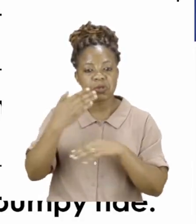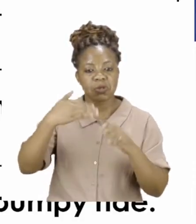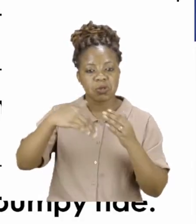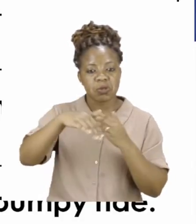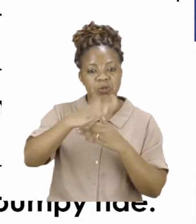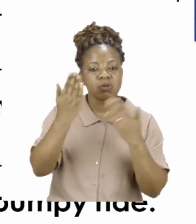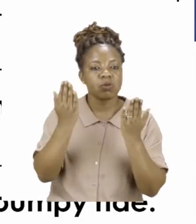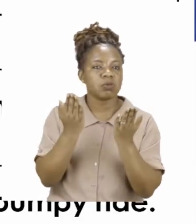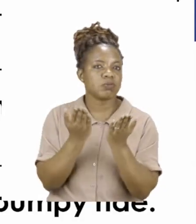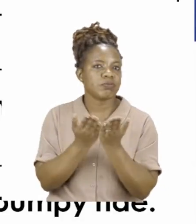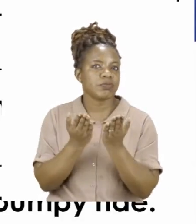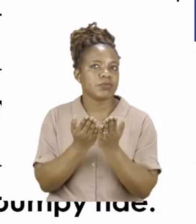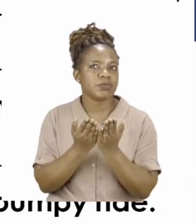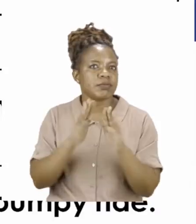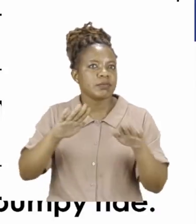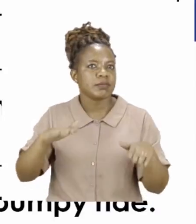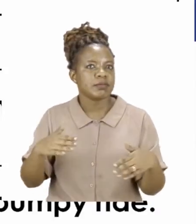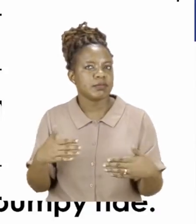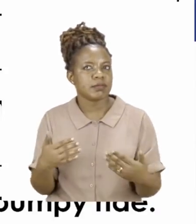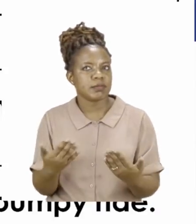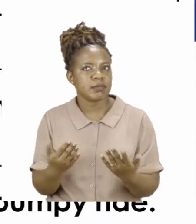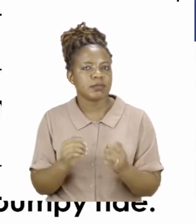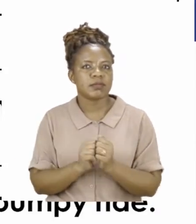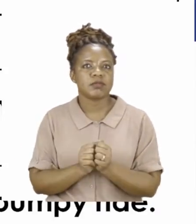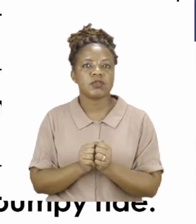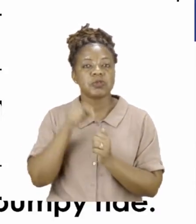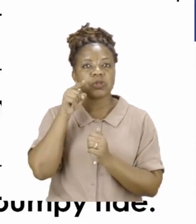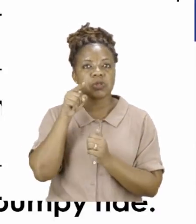How do you go to school every morning?